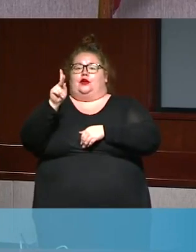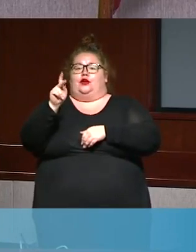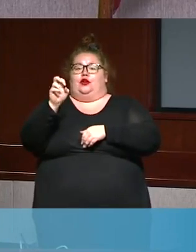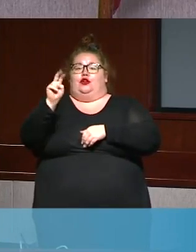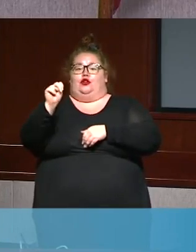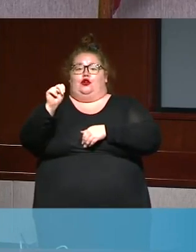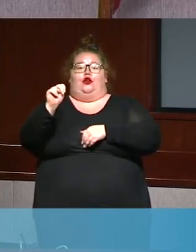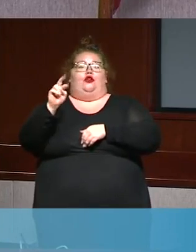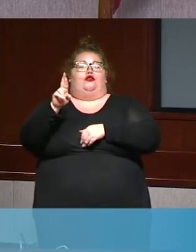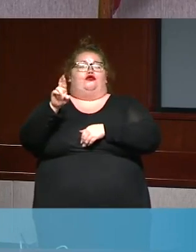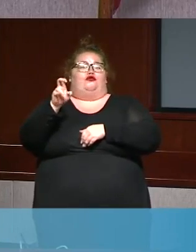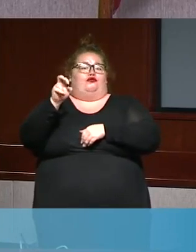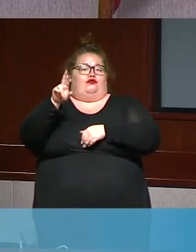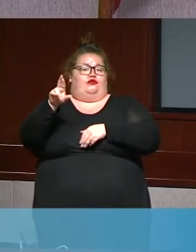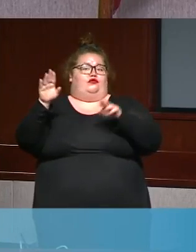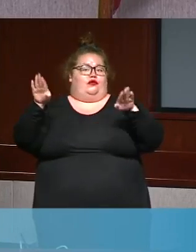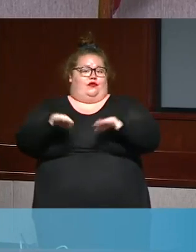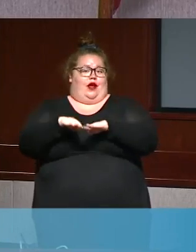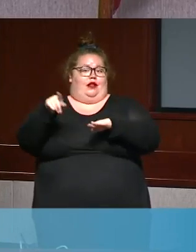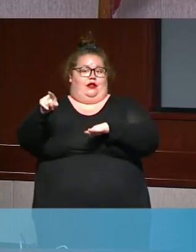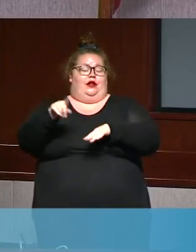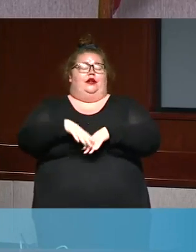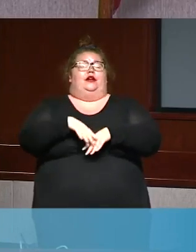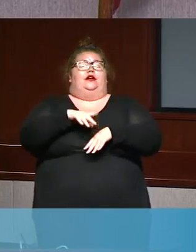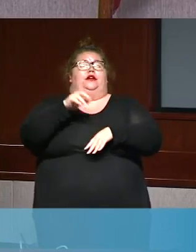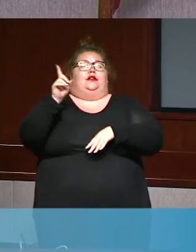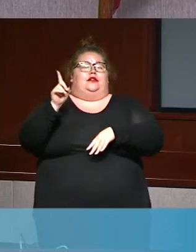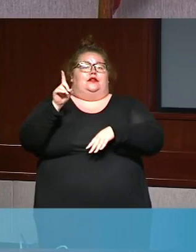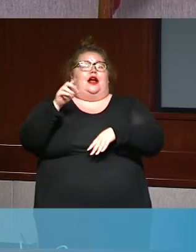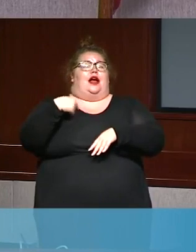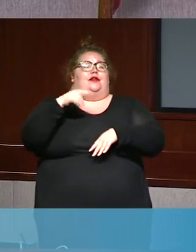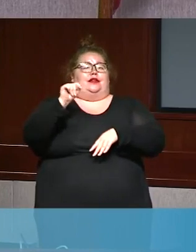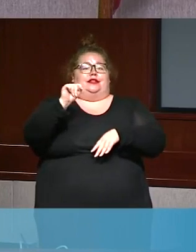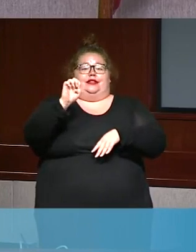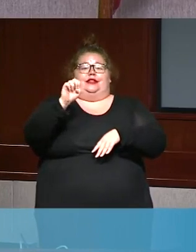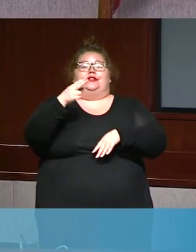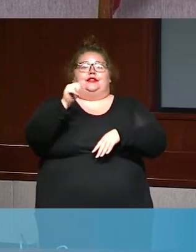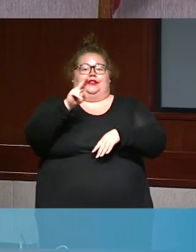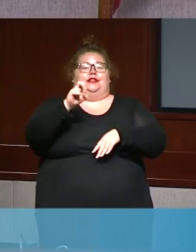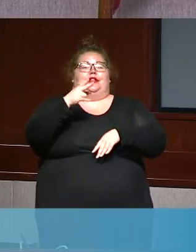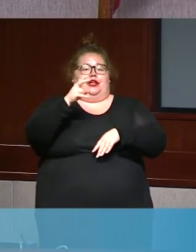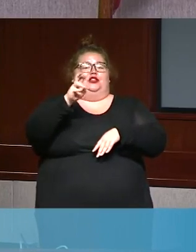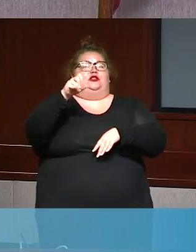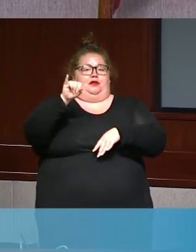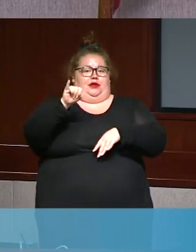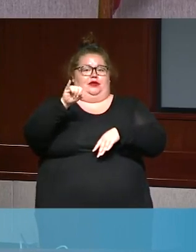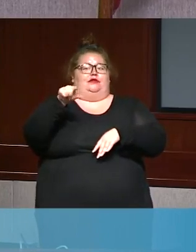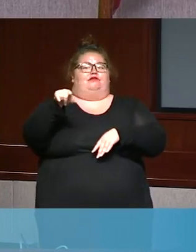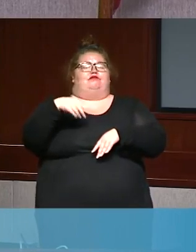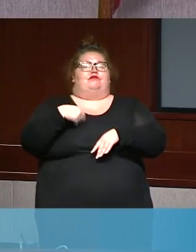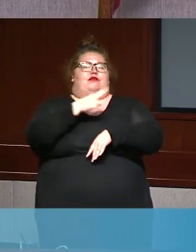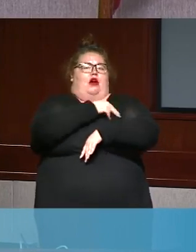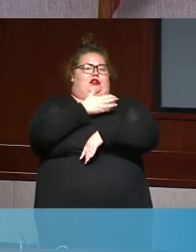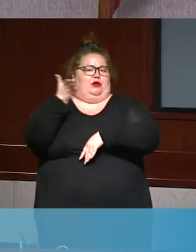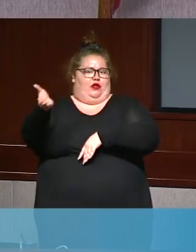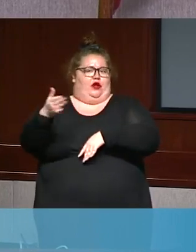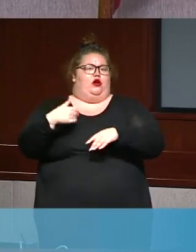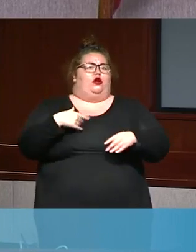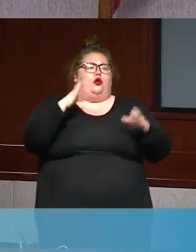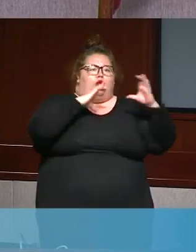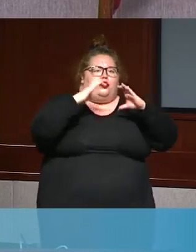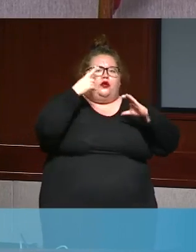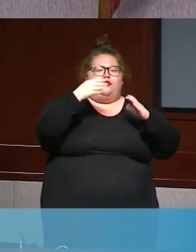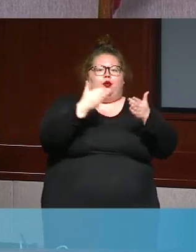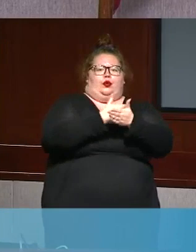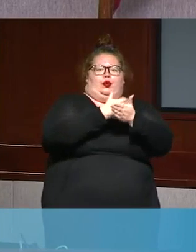Valley, the Ridgecrest Regional Hospital, and Adventist Health Tehachapi Valley. We are also looking for locations in the Wasco